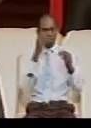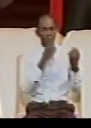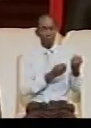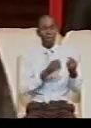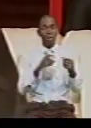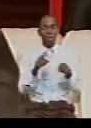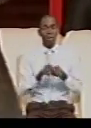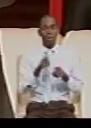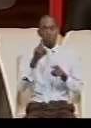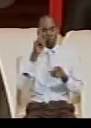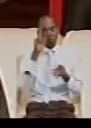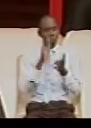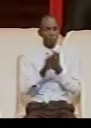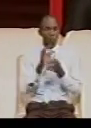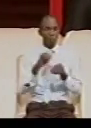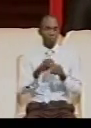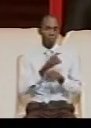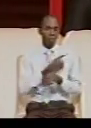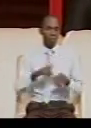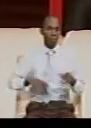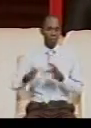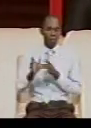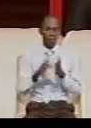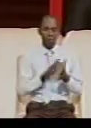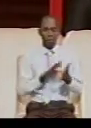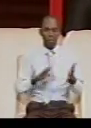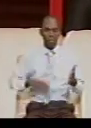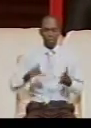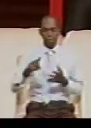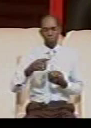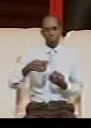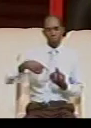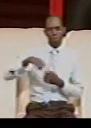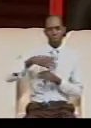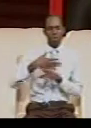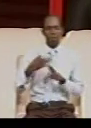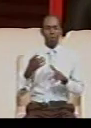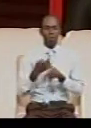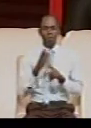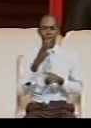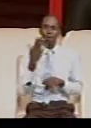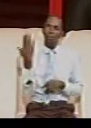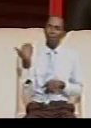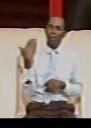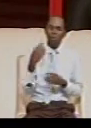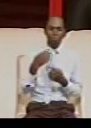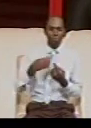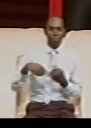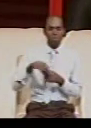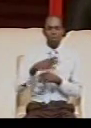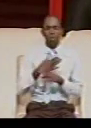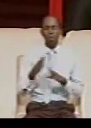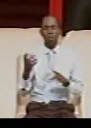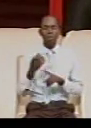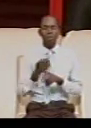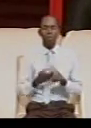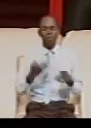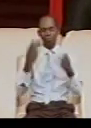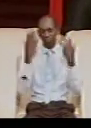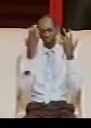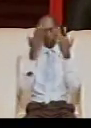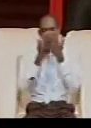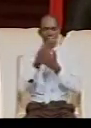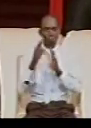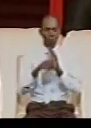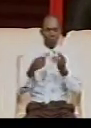Lord Jesus Christ, you turn away from your past, turn away from darkness, turn away from